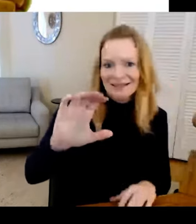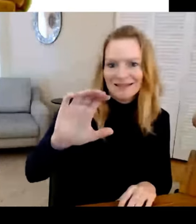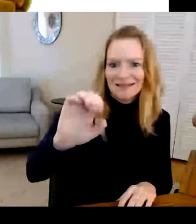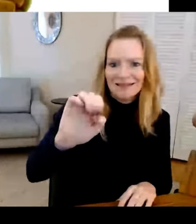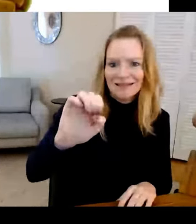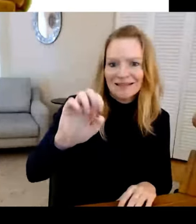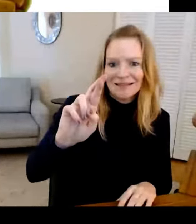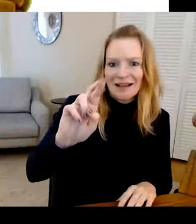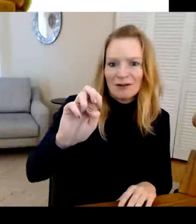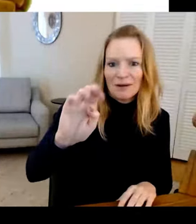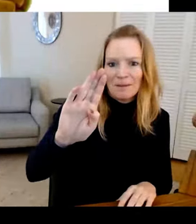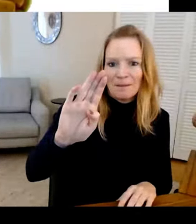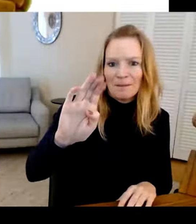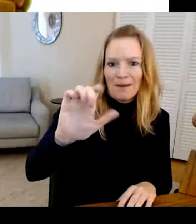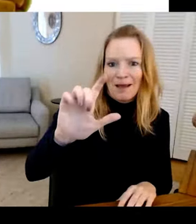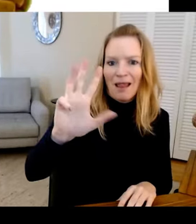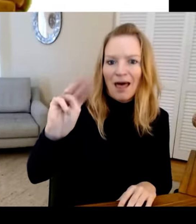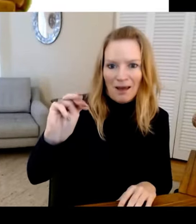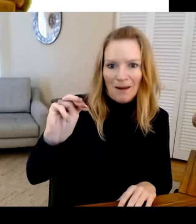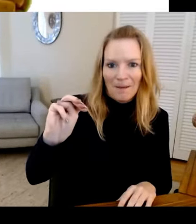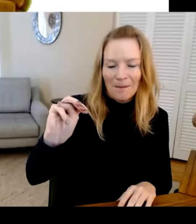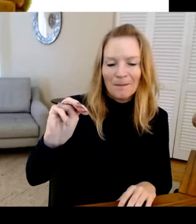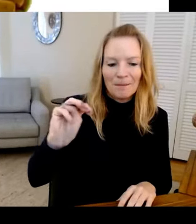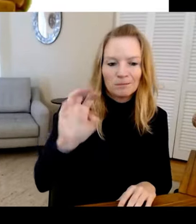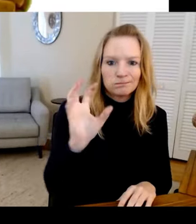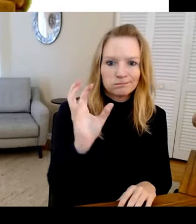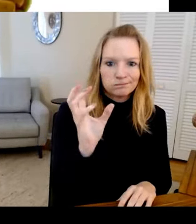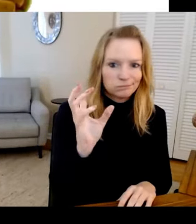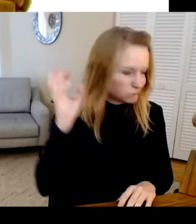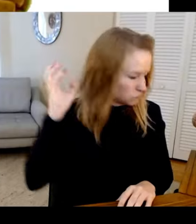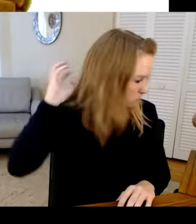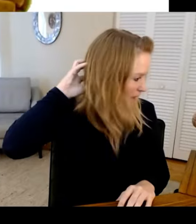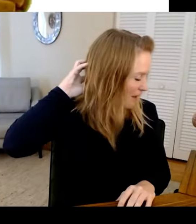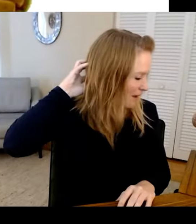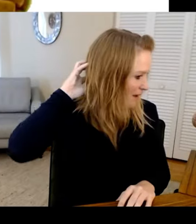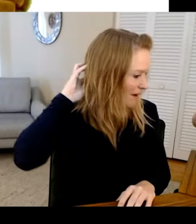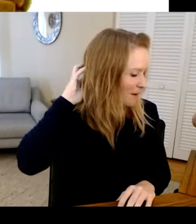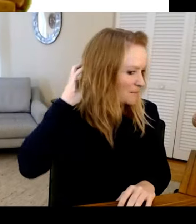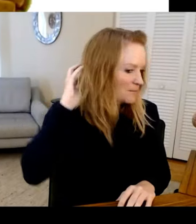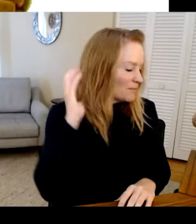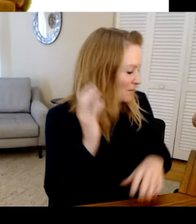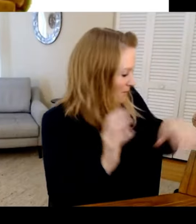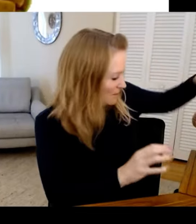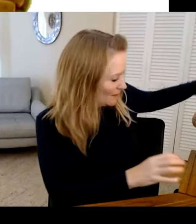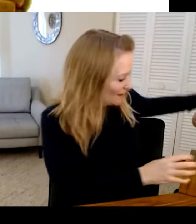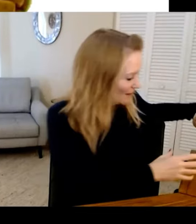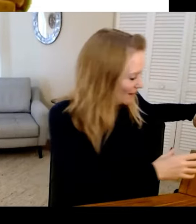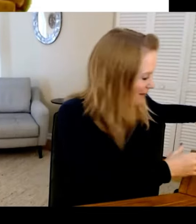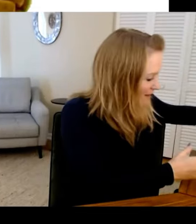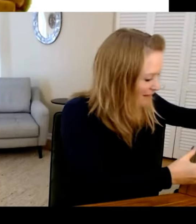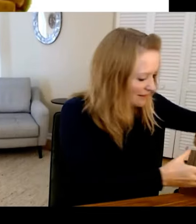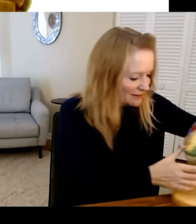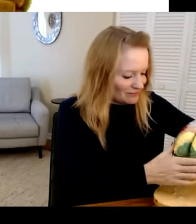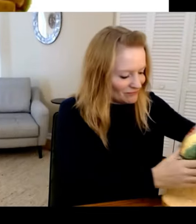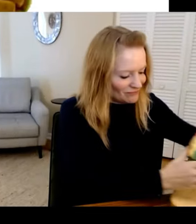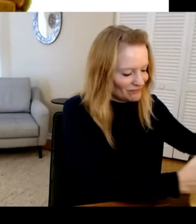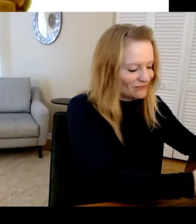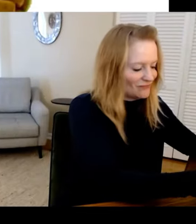In the back of the brain is that cerebellum, right in the back.